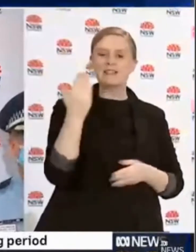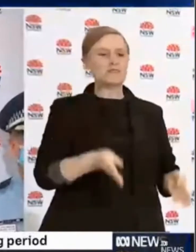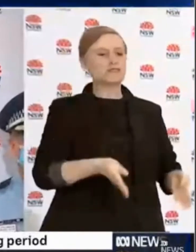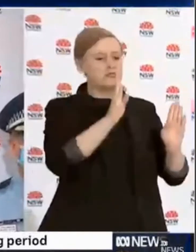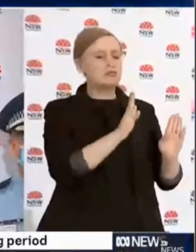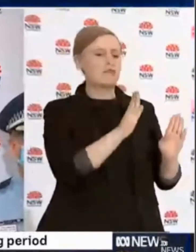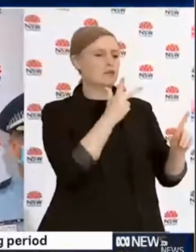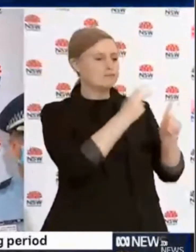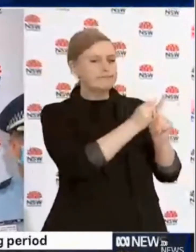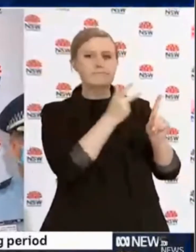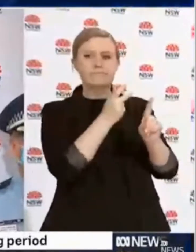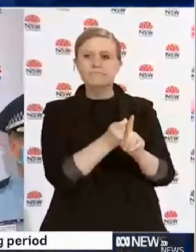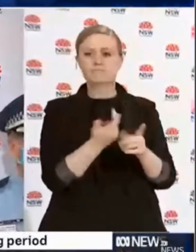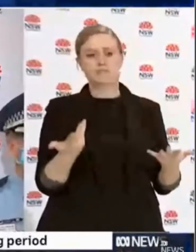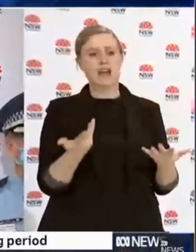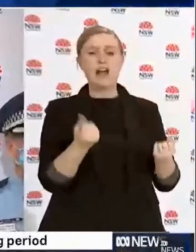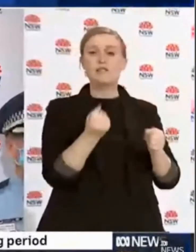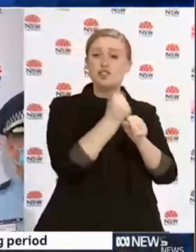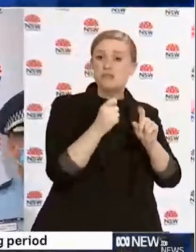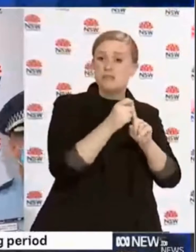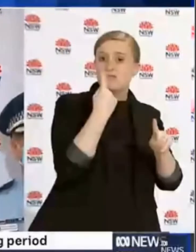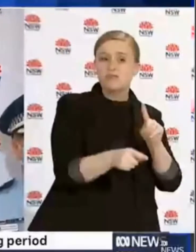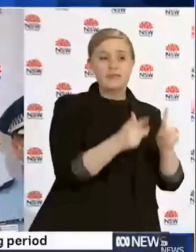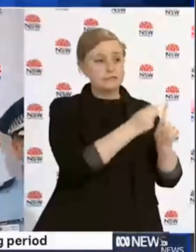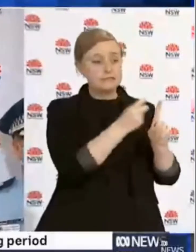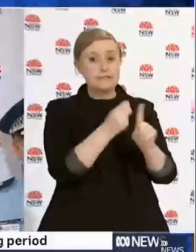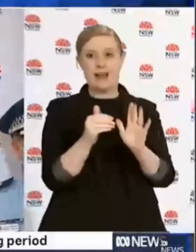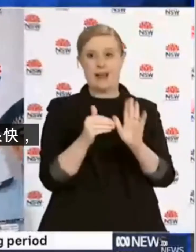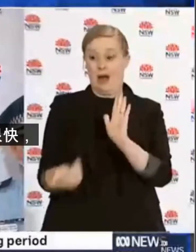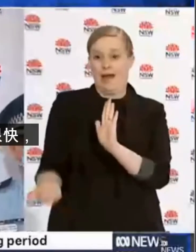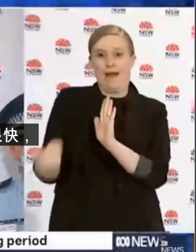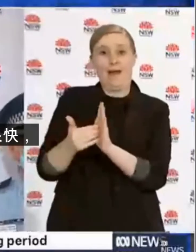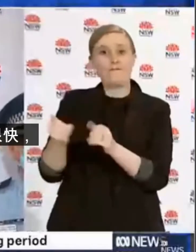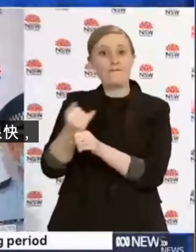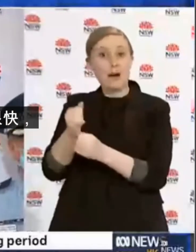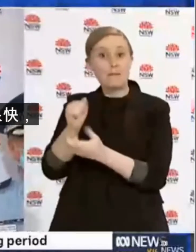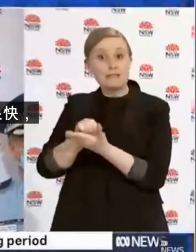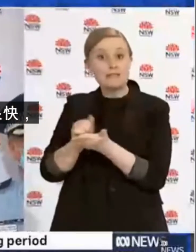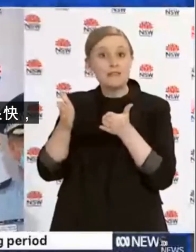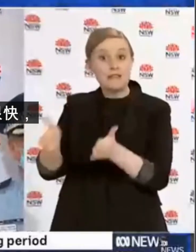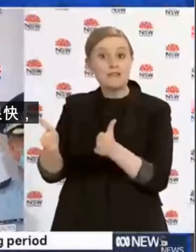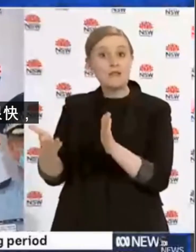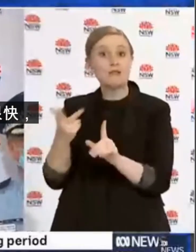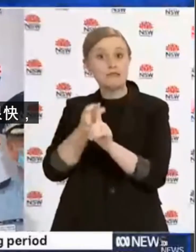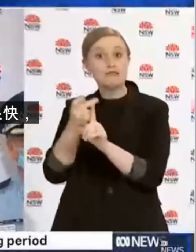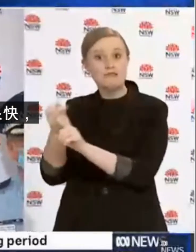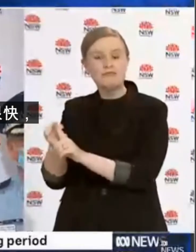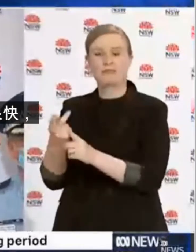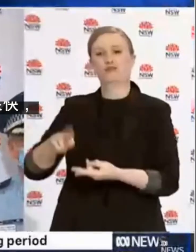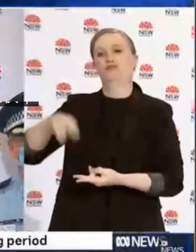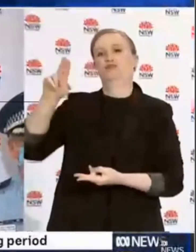seen a rapid uptake in the 20 in the regions and the 50 in the city. We wrote, or I should say the